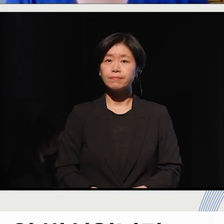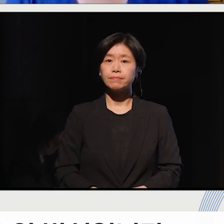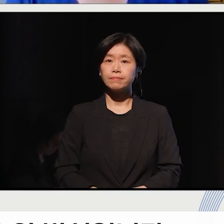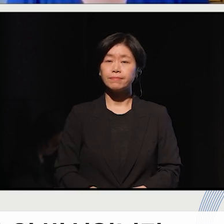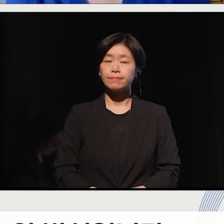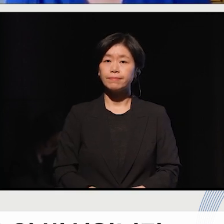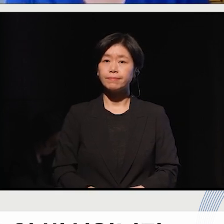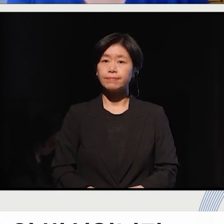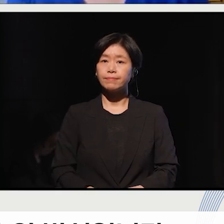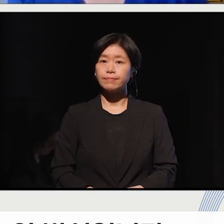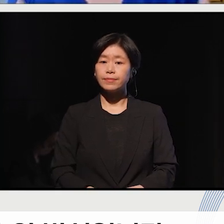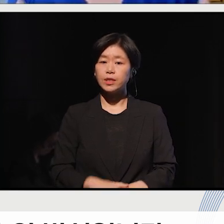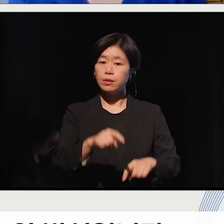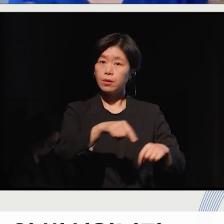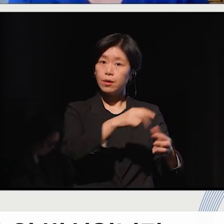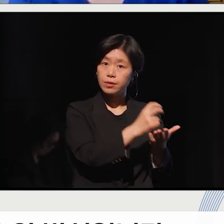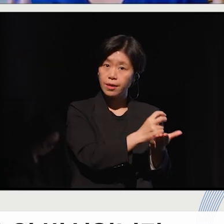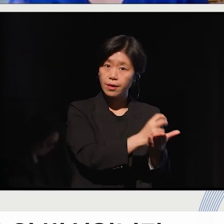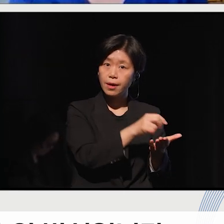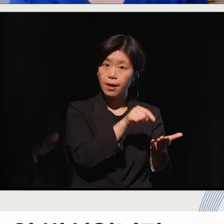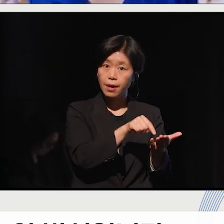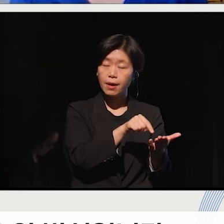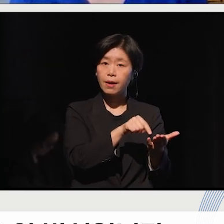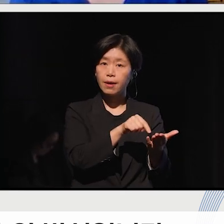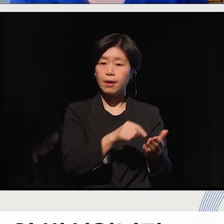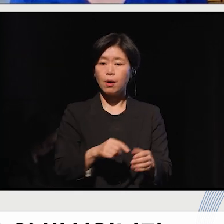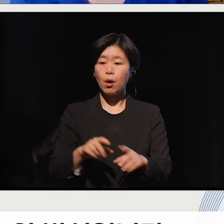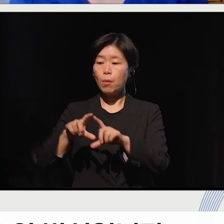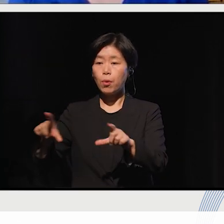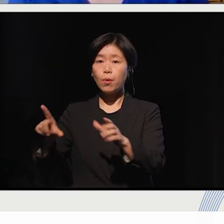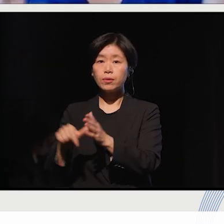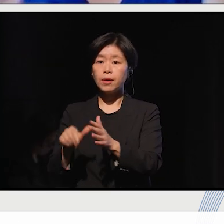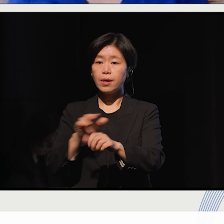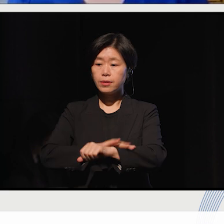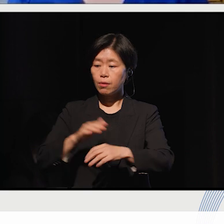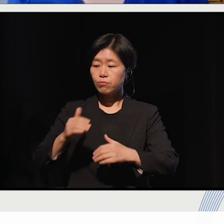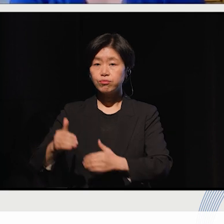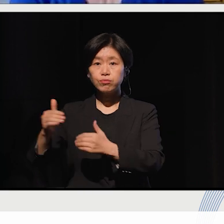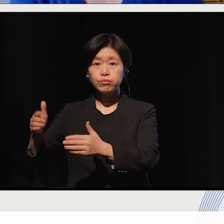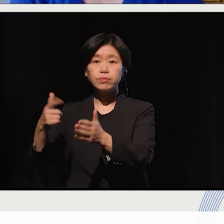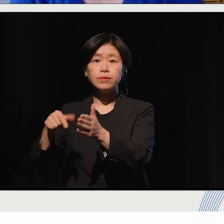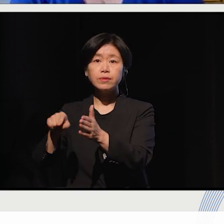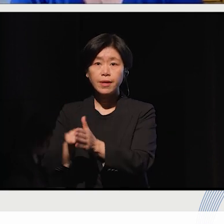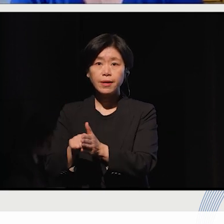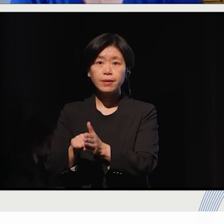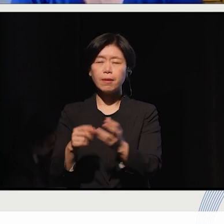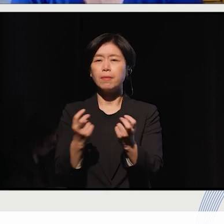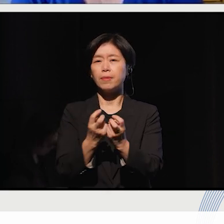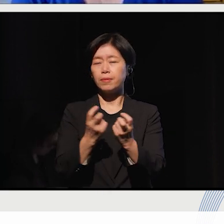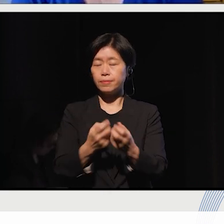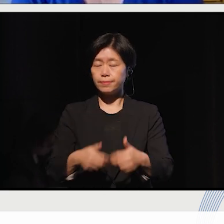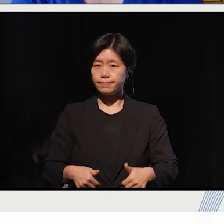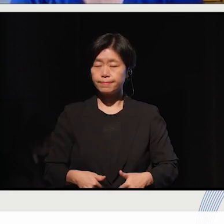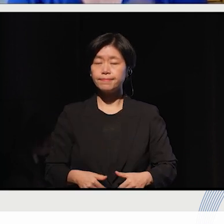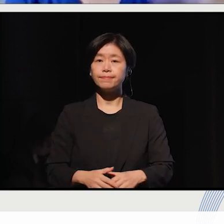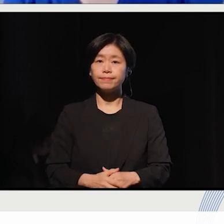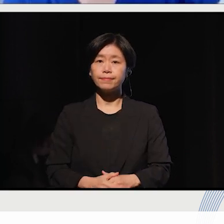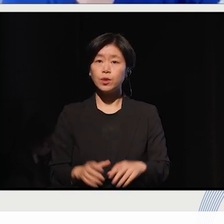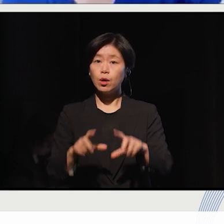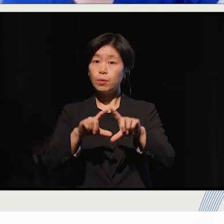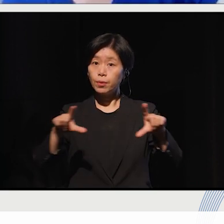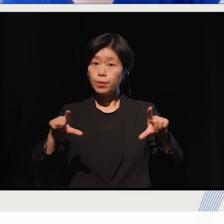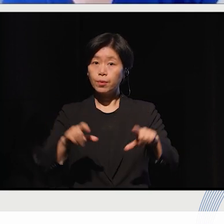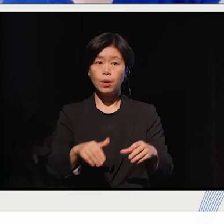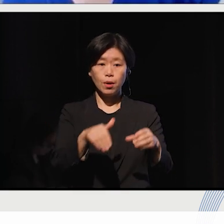and procedures are carried out on a day-to-day basis. Usually what happens for cultural institutions is